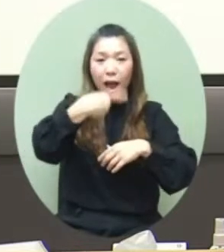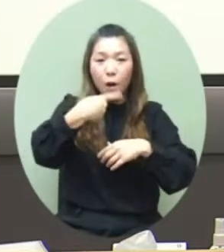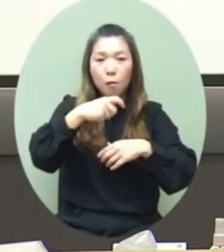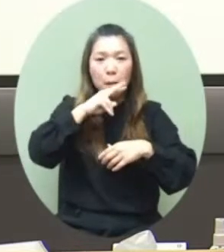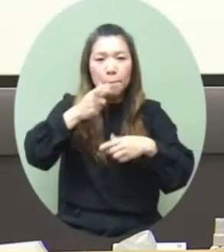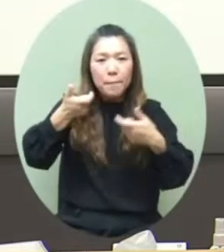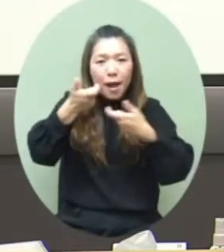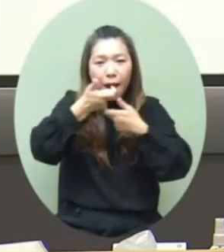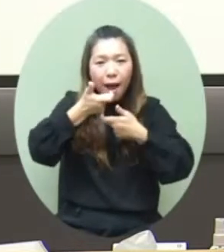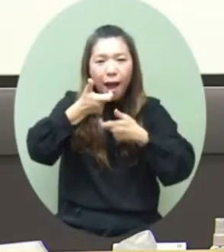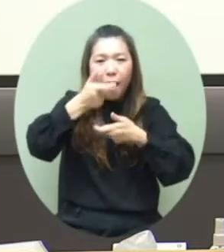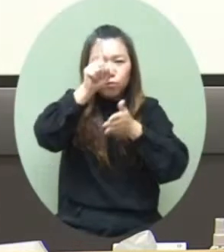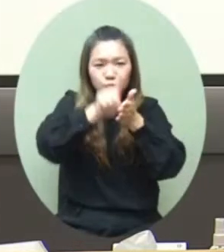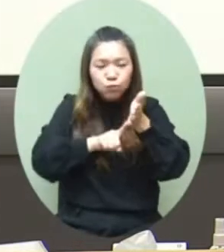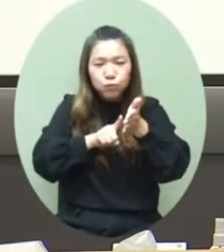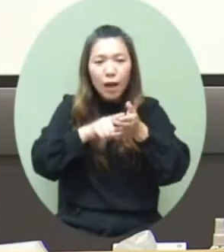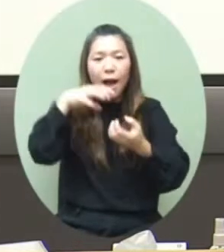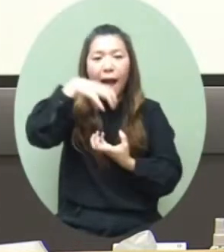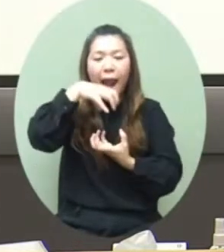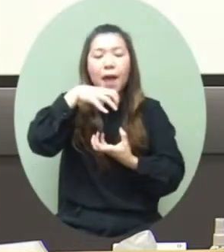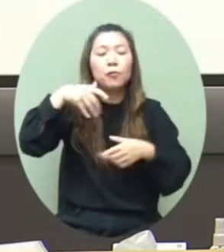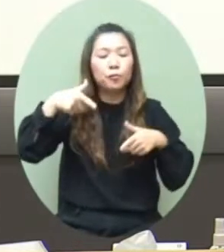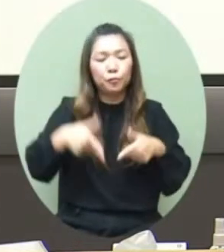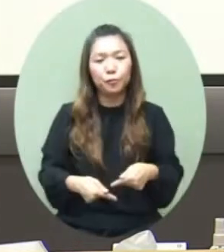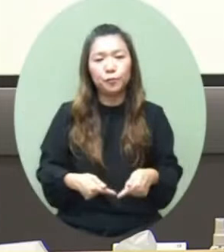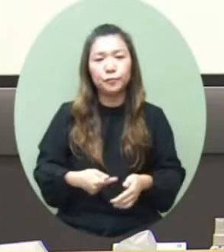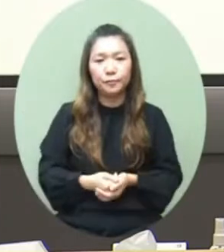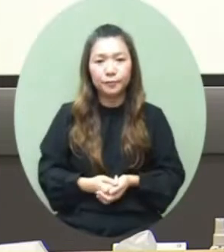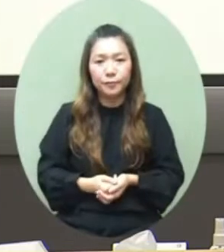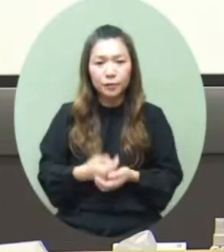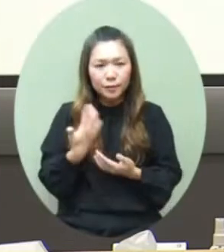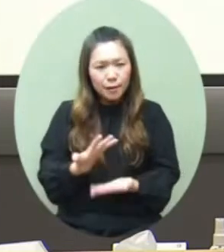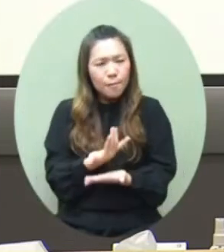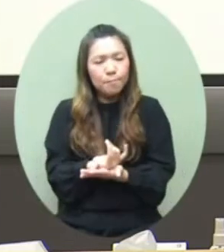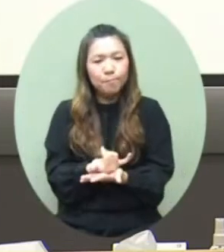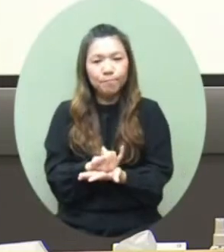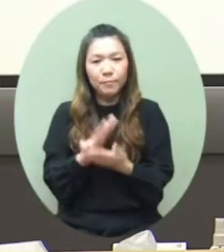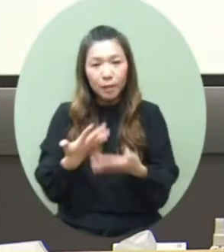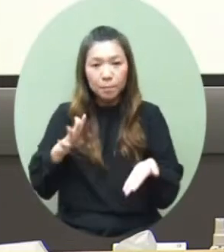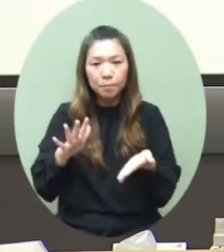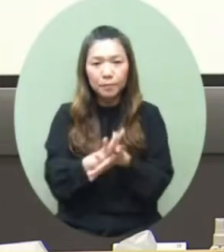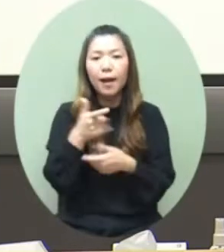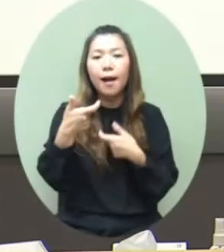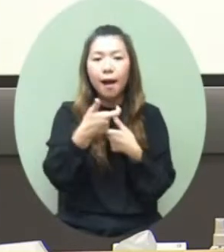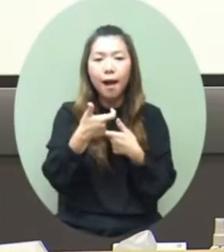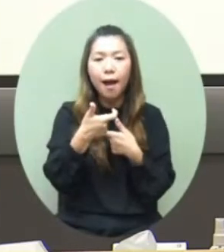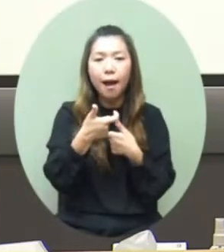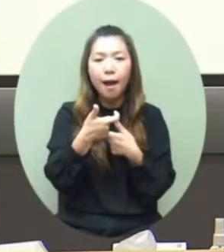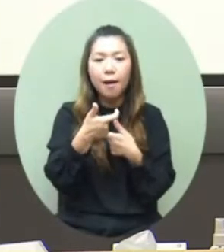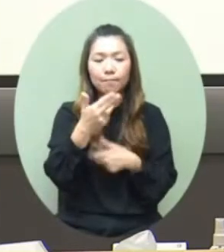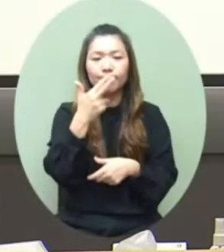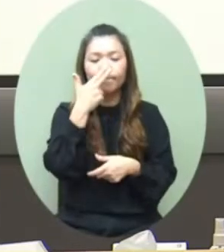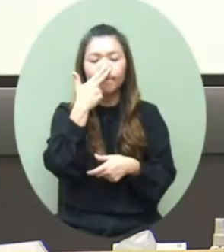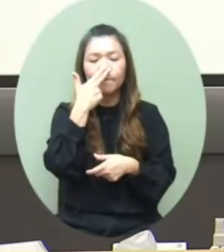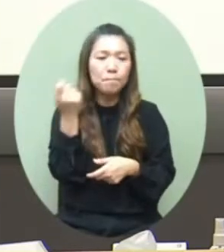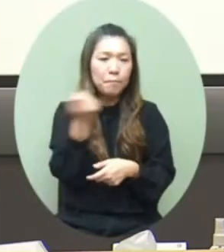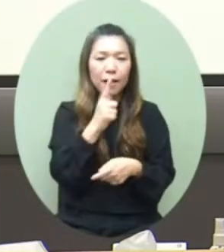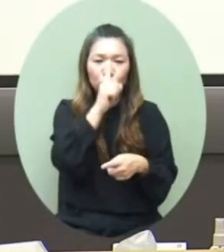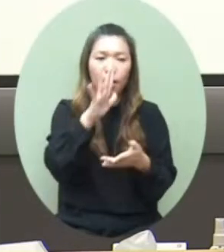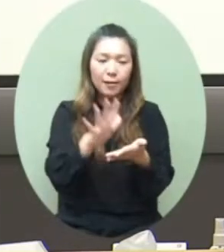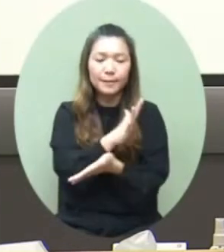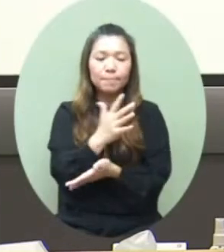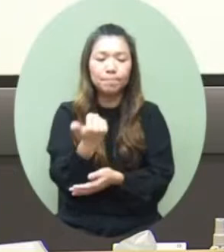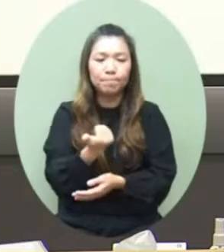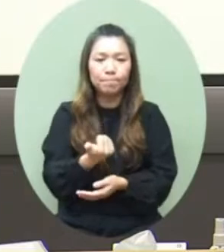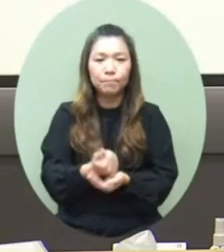local spending has also increased, and that somewhat offset the downward pressure of the export trade. On